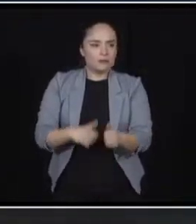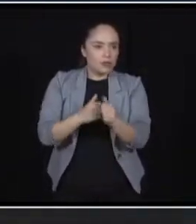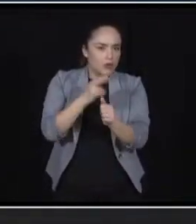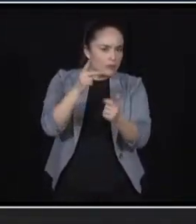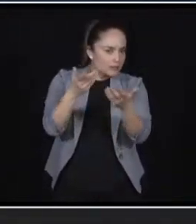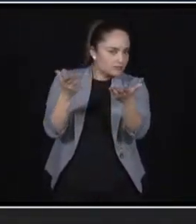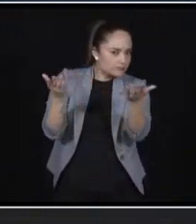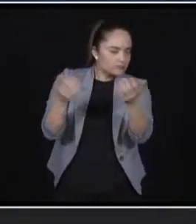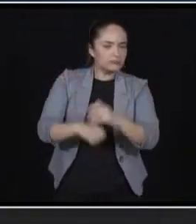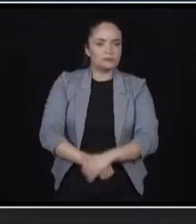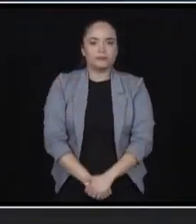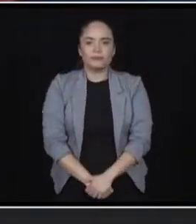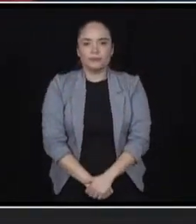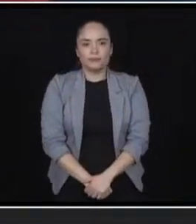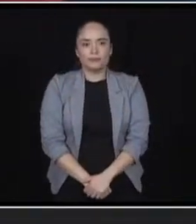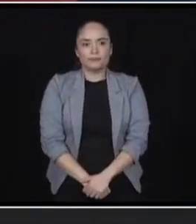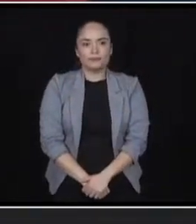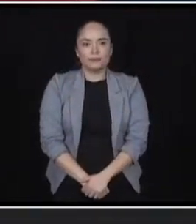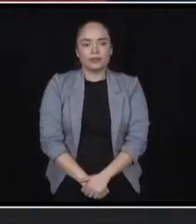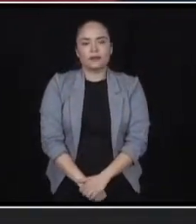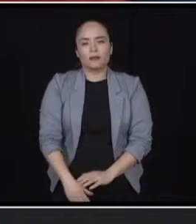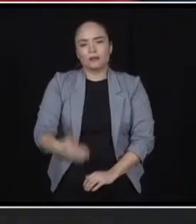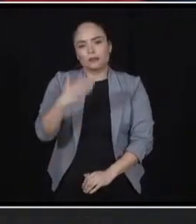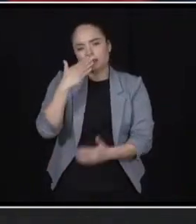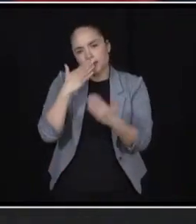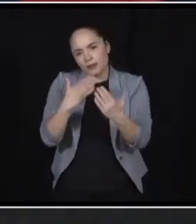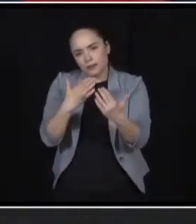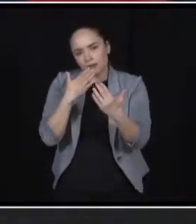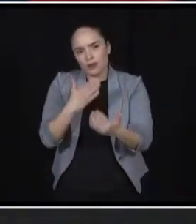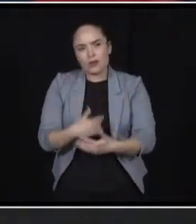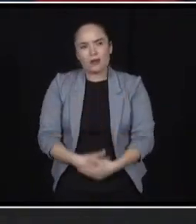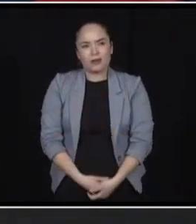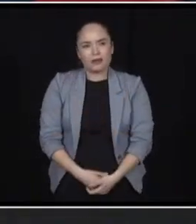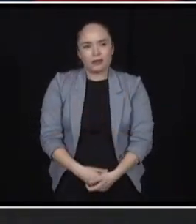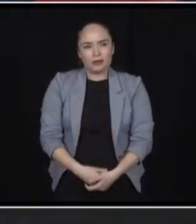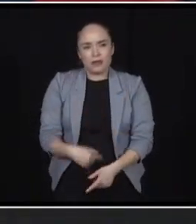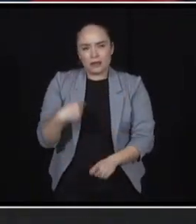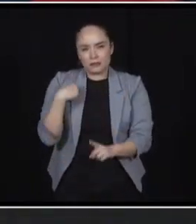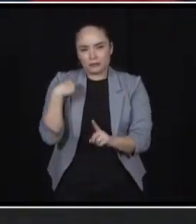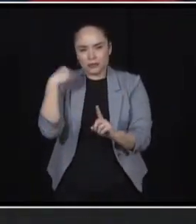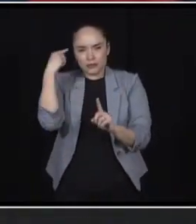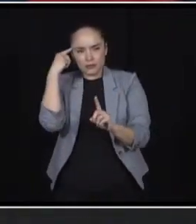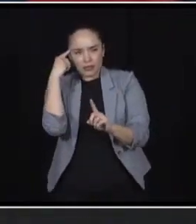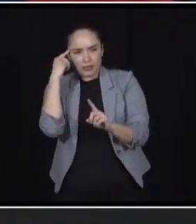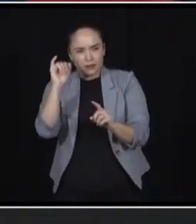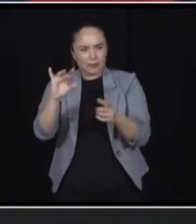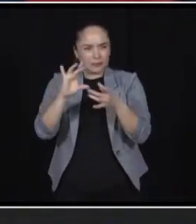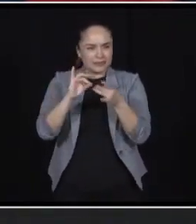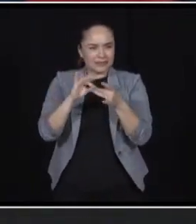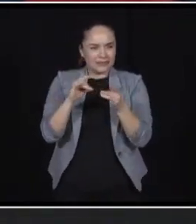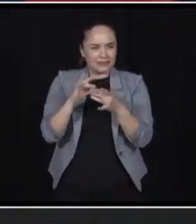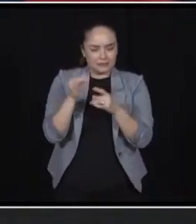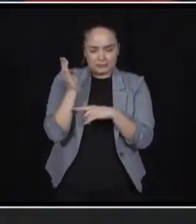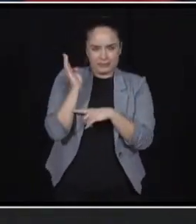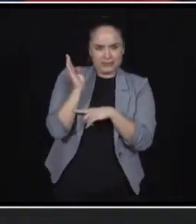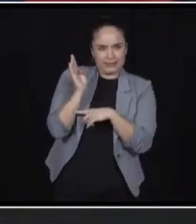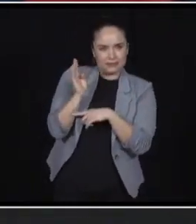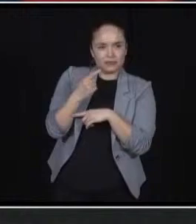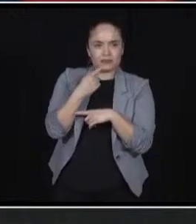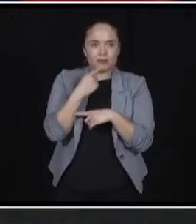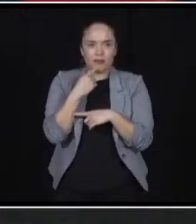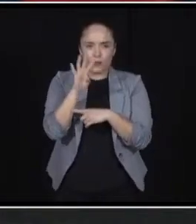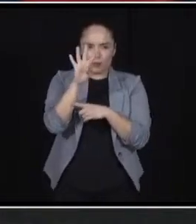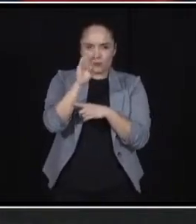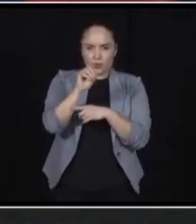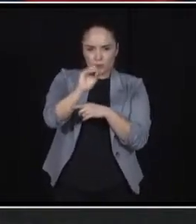pick up on something that I believe I heard the Premier say right off the top of the press conference today, which was that 40% of adults